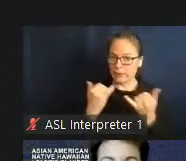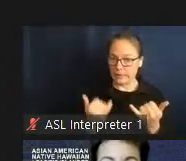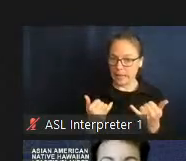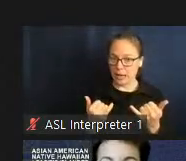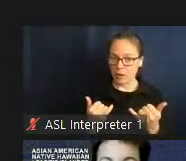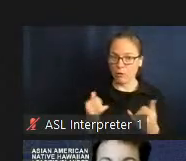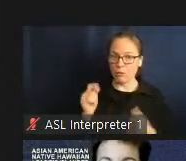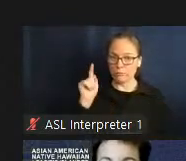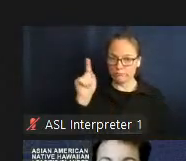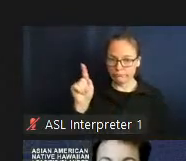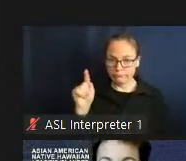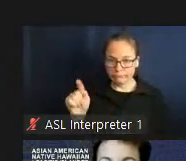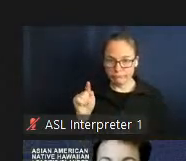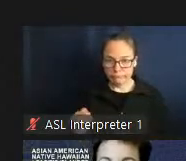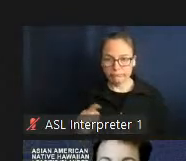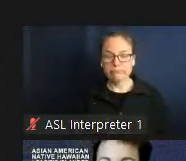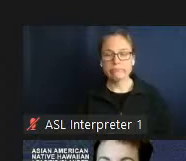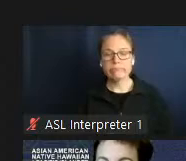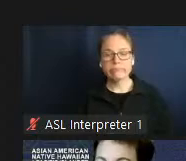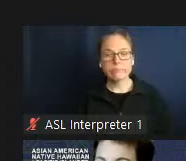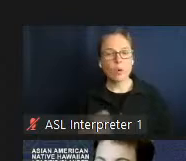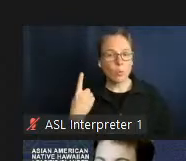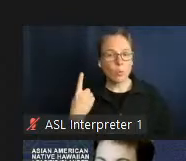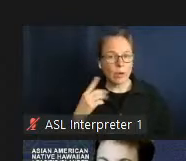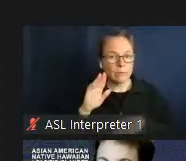a couple of caveats. One, as was